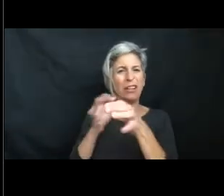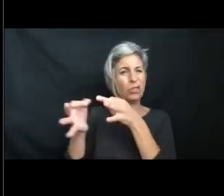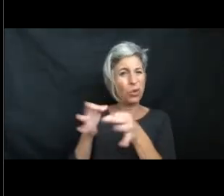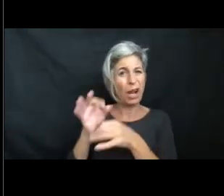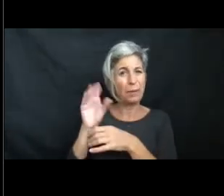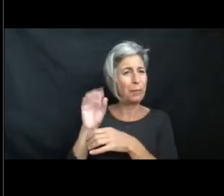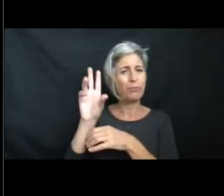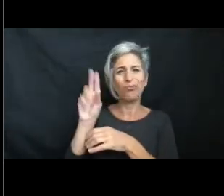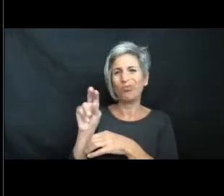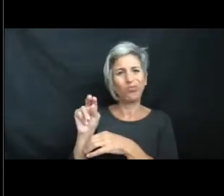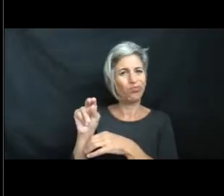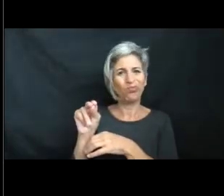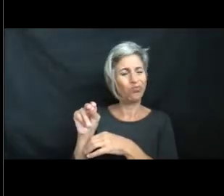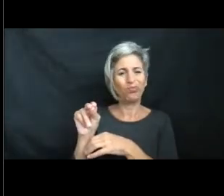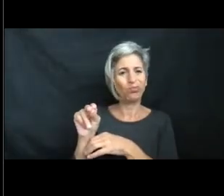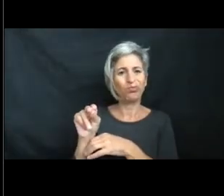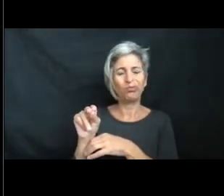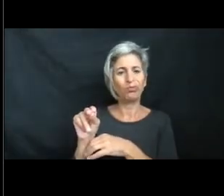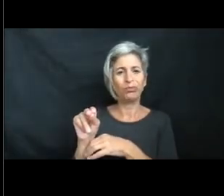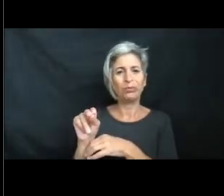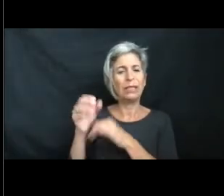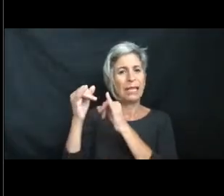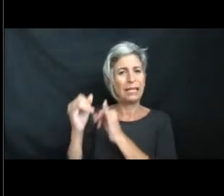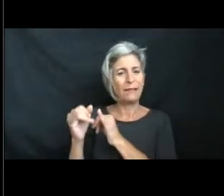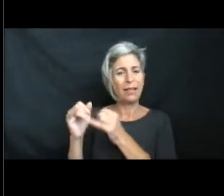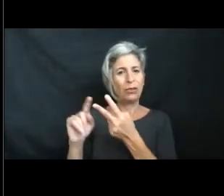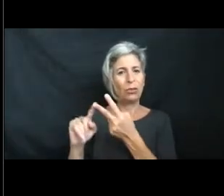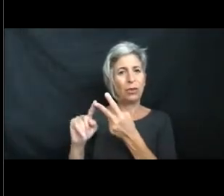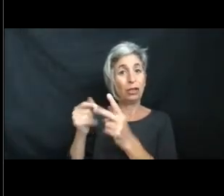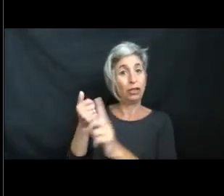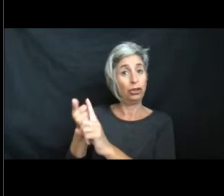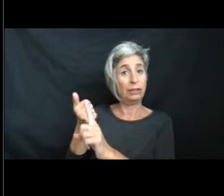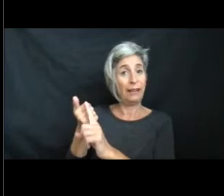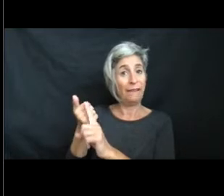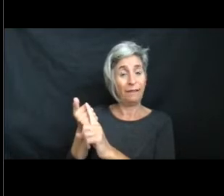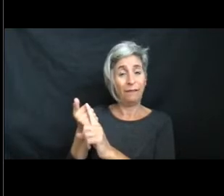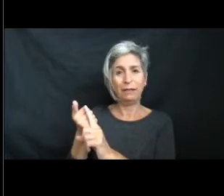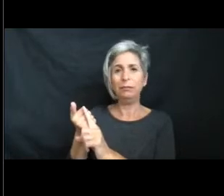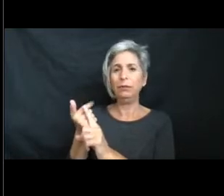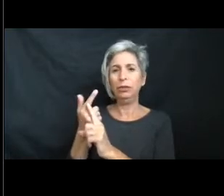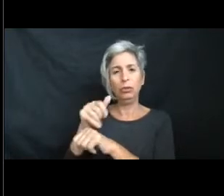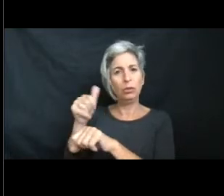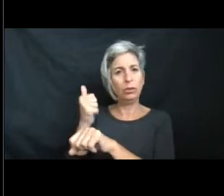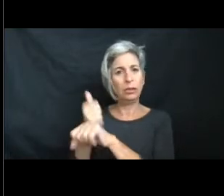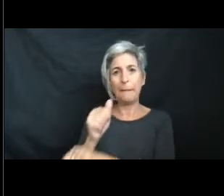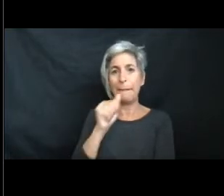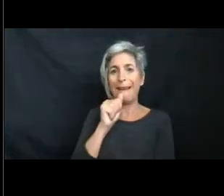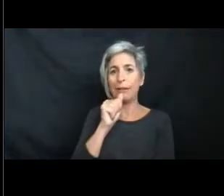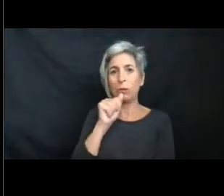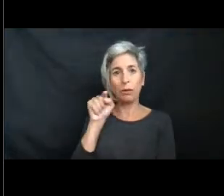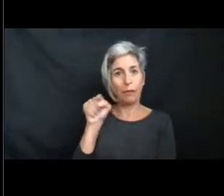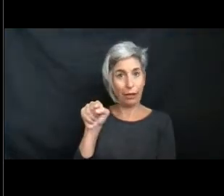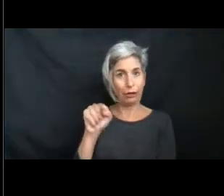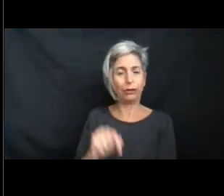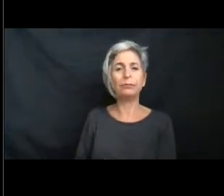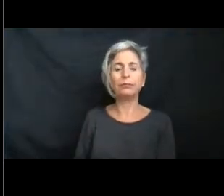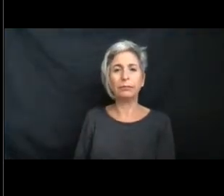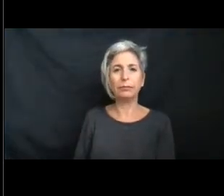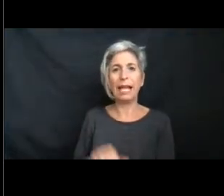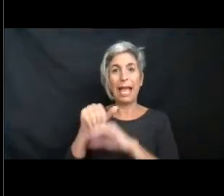for. It's just for yourself. And so you set your own password here and